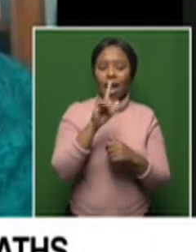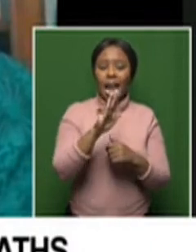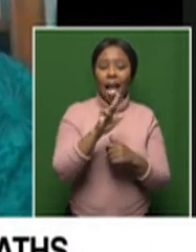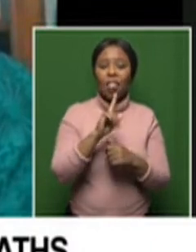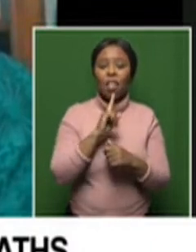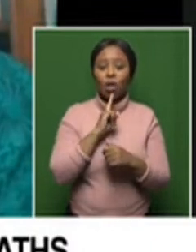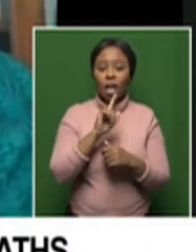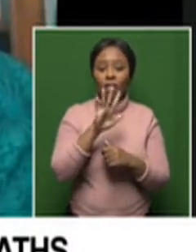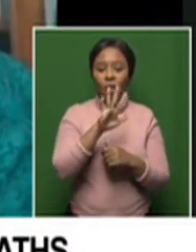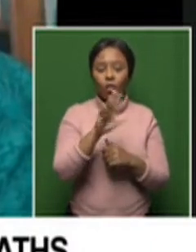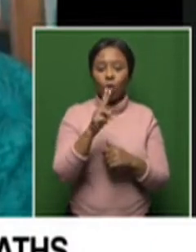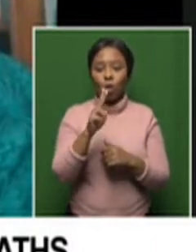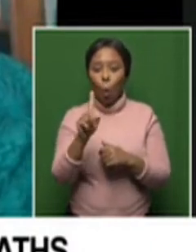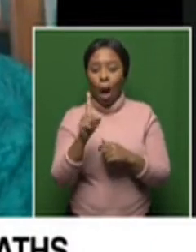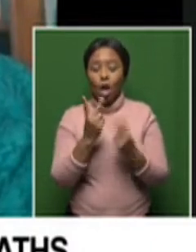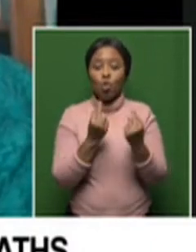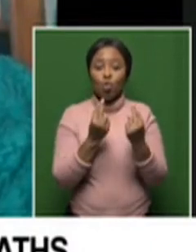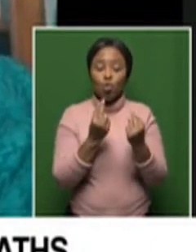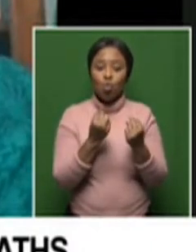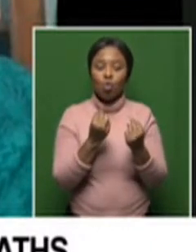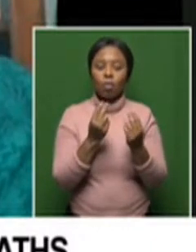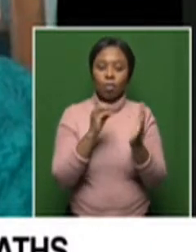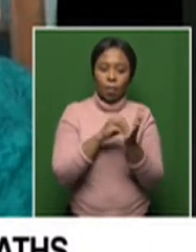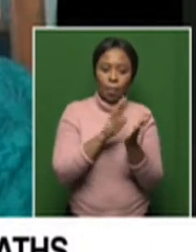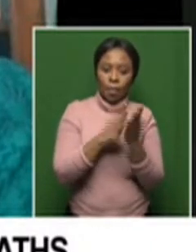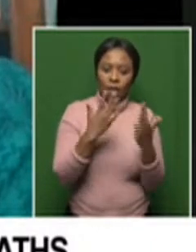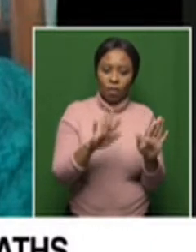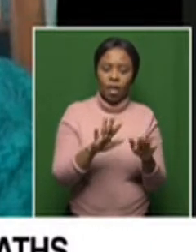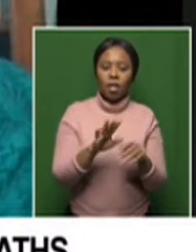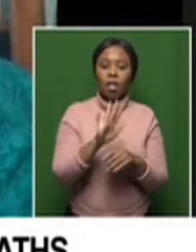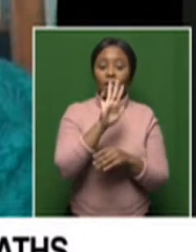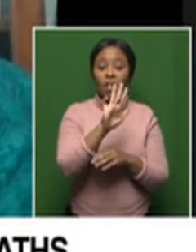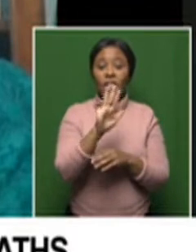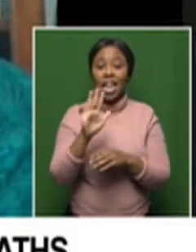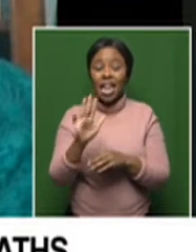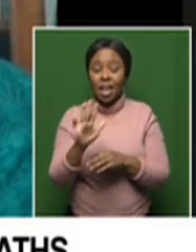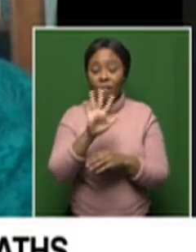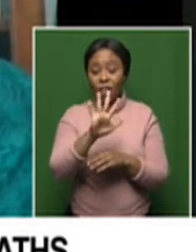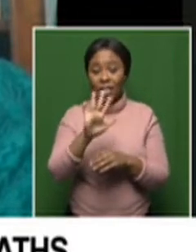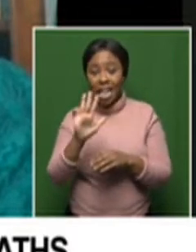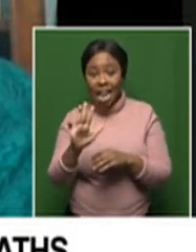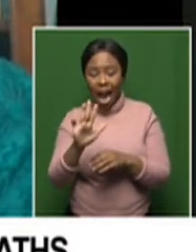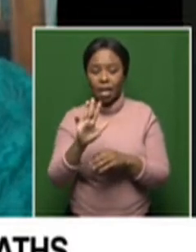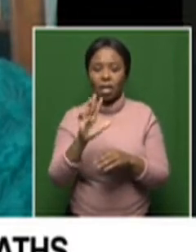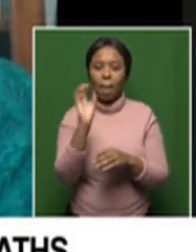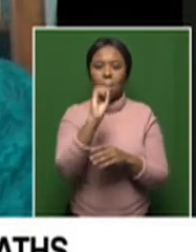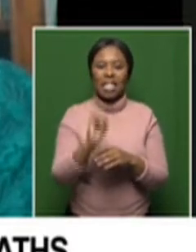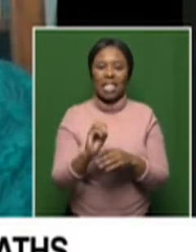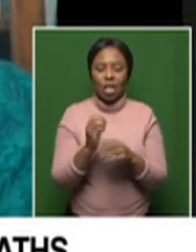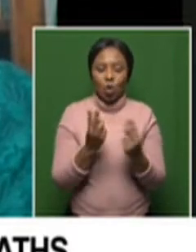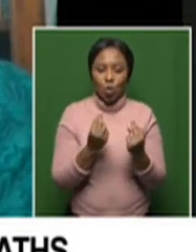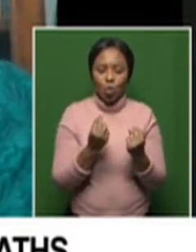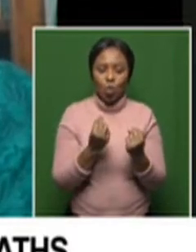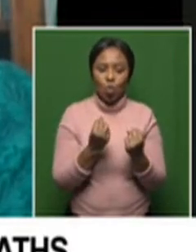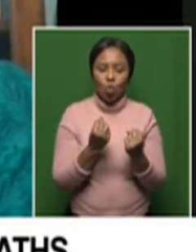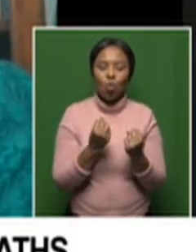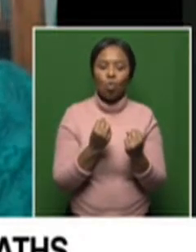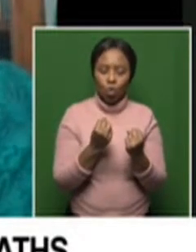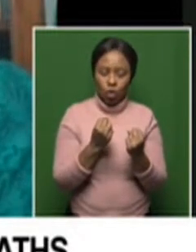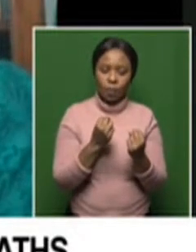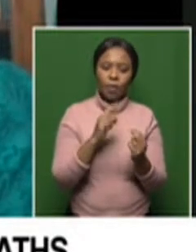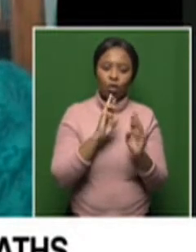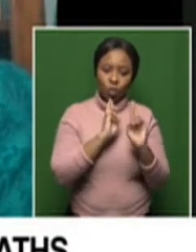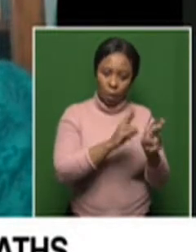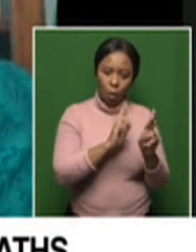9,501 new cases, accounting for 59% of the new cases. The next most affected province